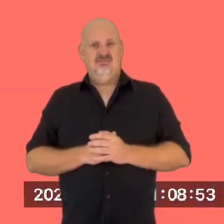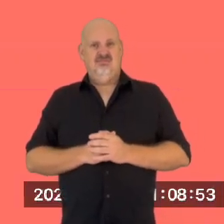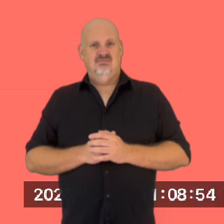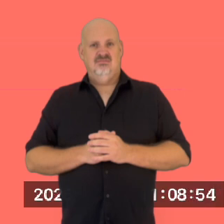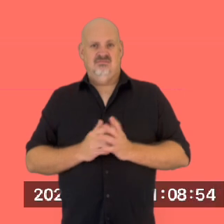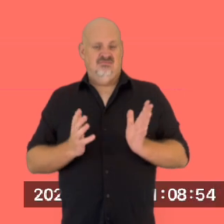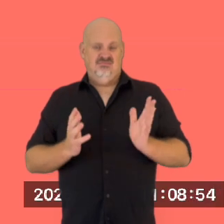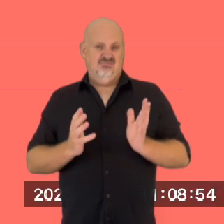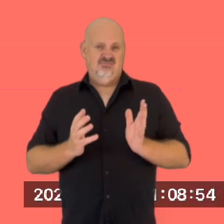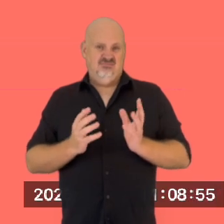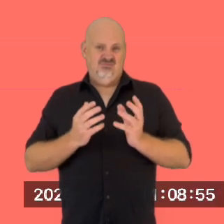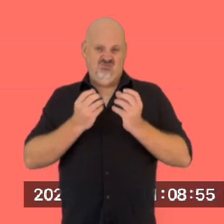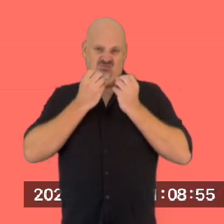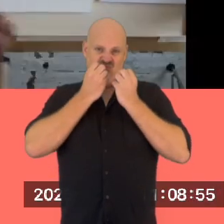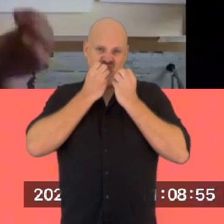is